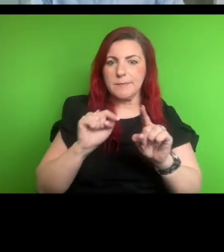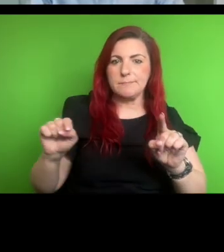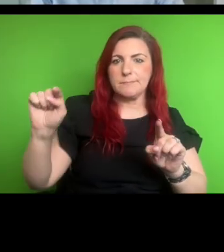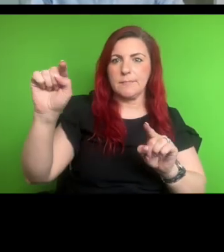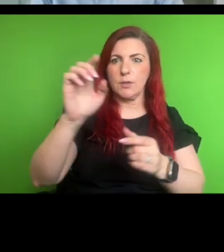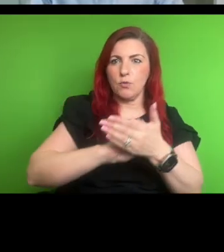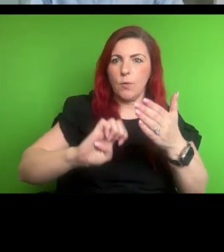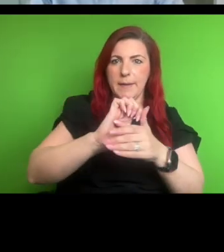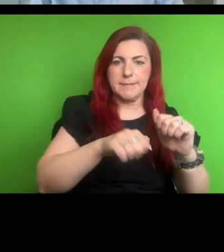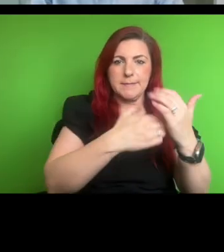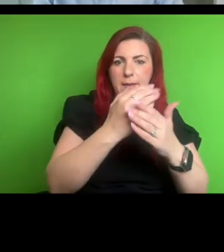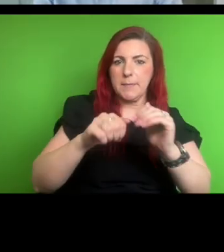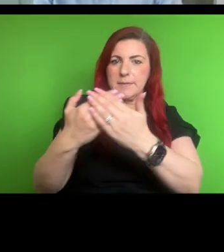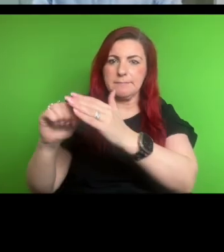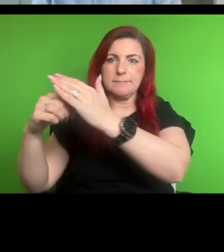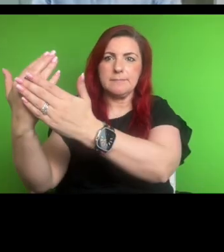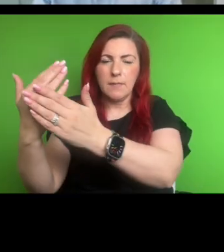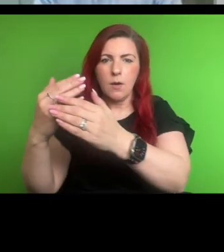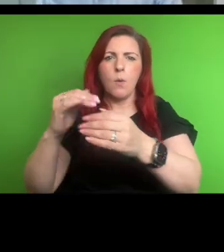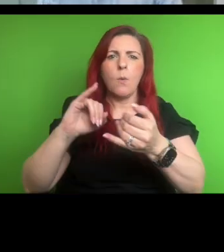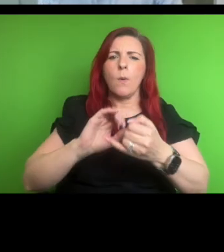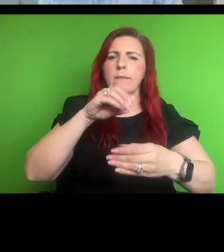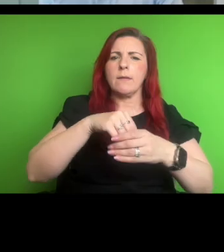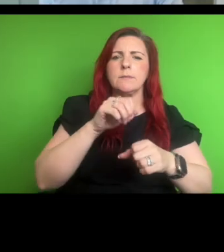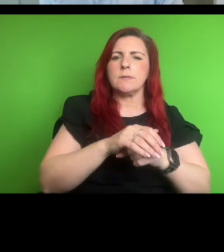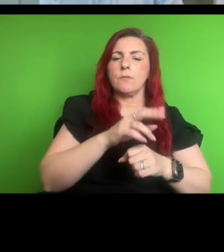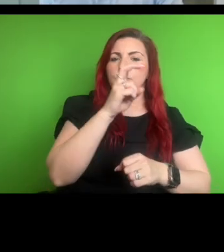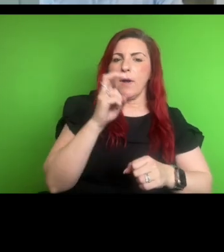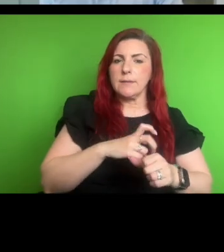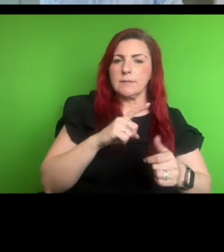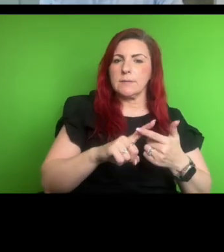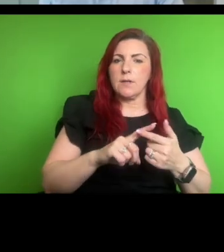France, Austria, Germany, Spain, Ireland, and Sweden.